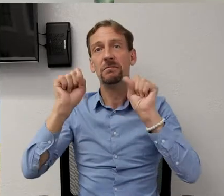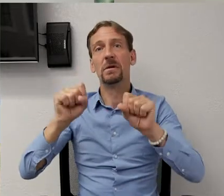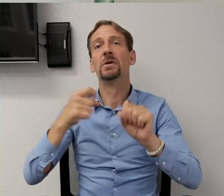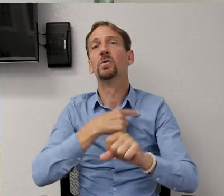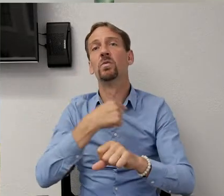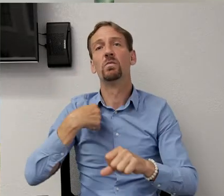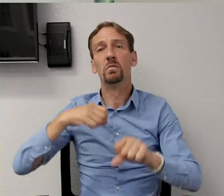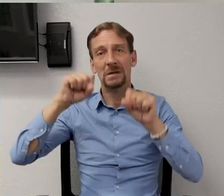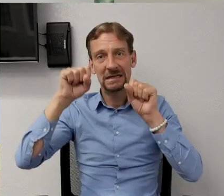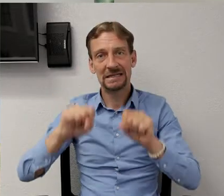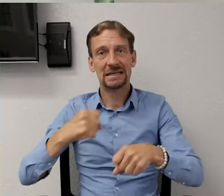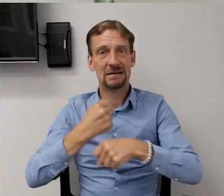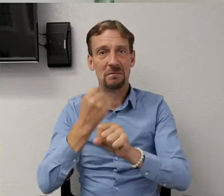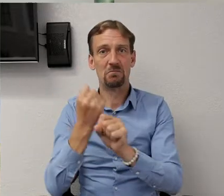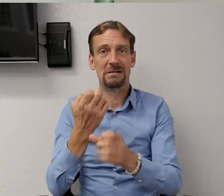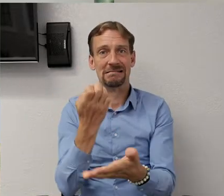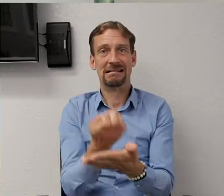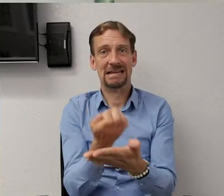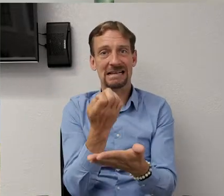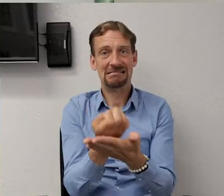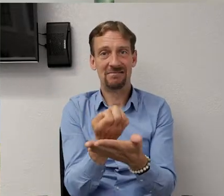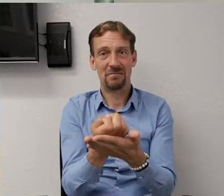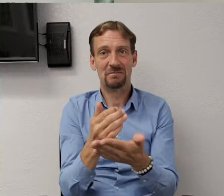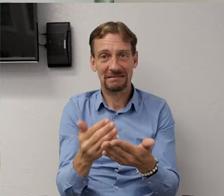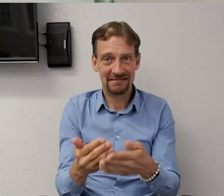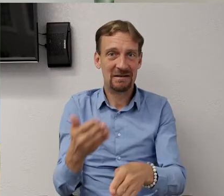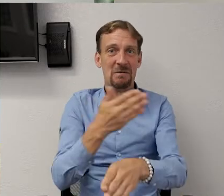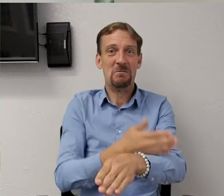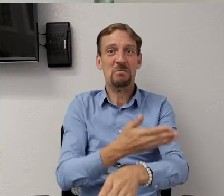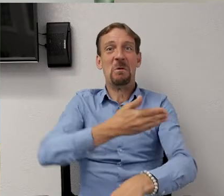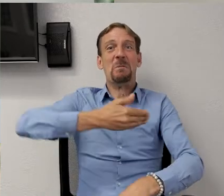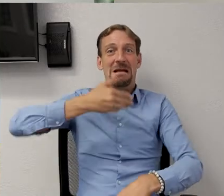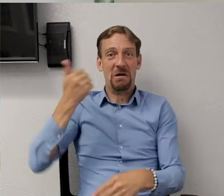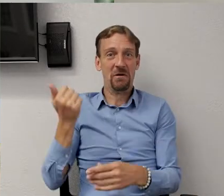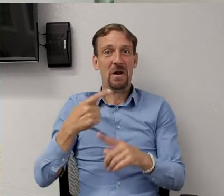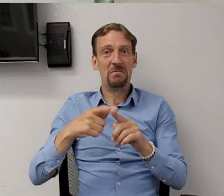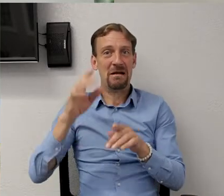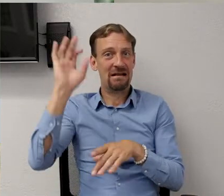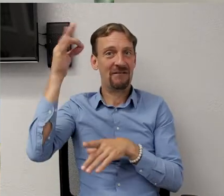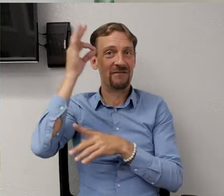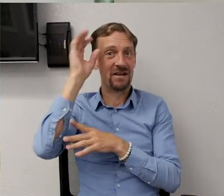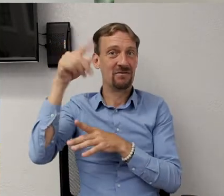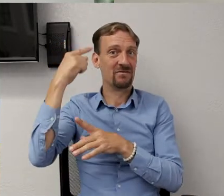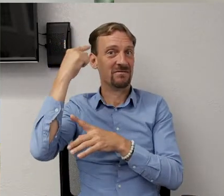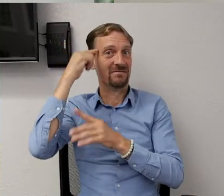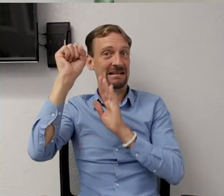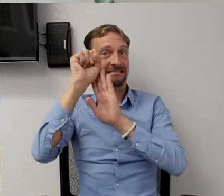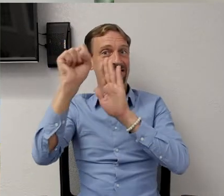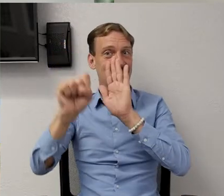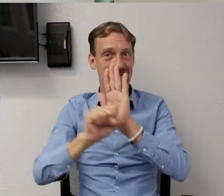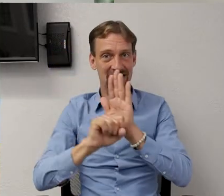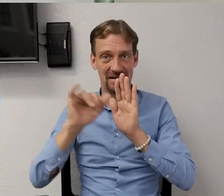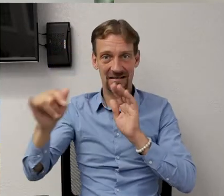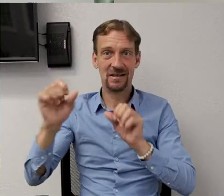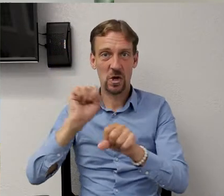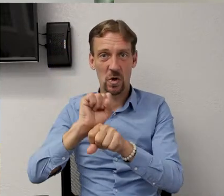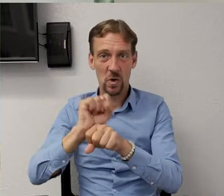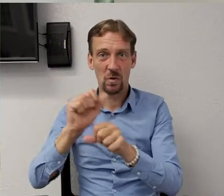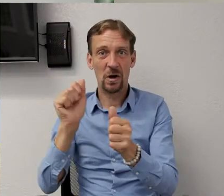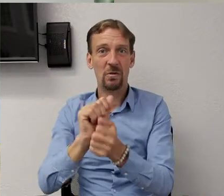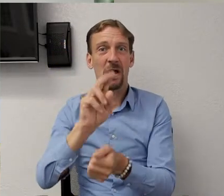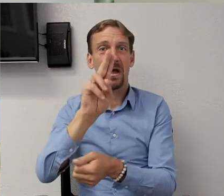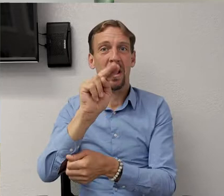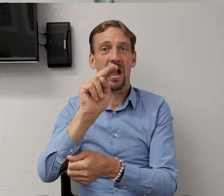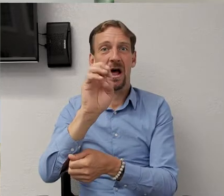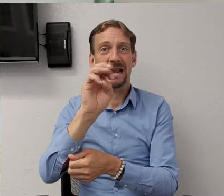soften that economic blow. Definitely the federal and state governments, you know, stepping up with enhanced unemployment insurance